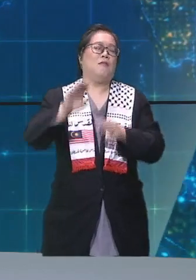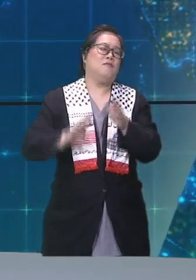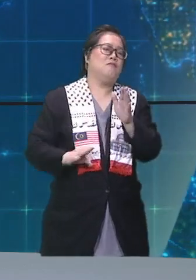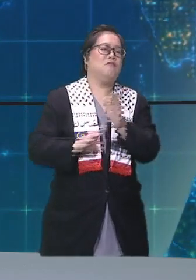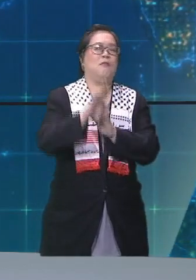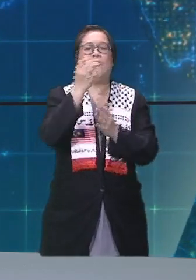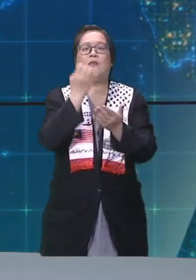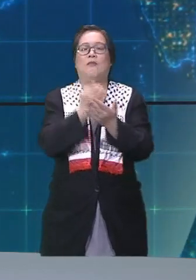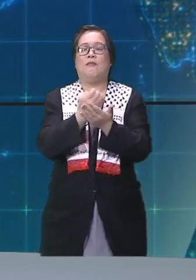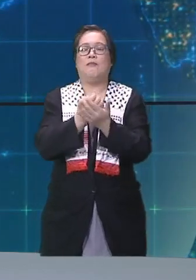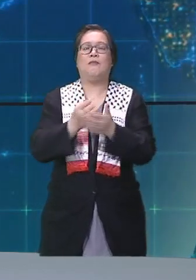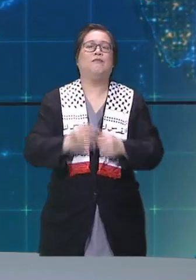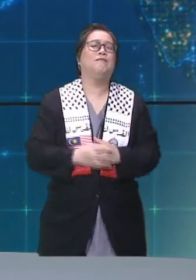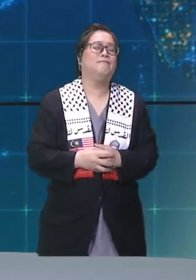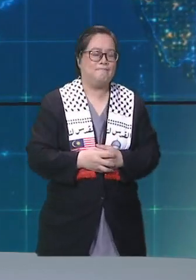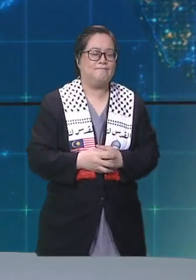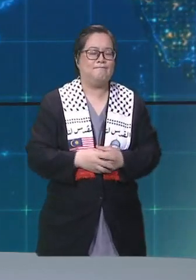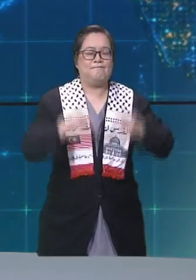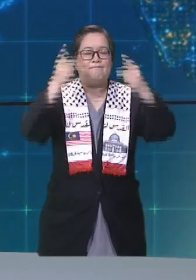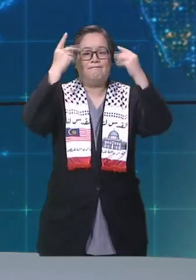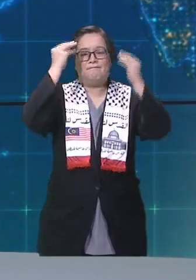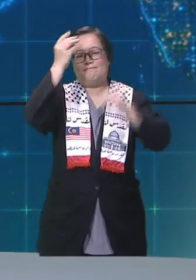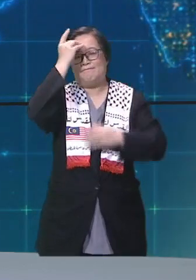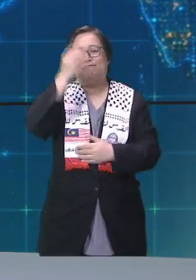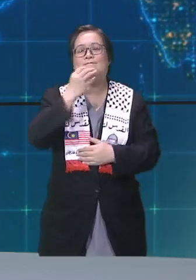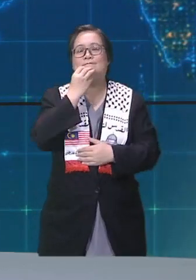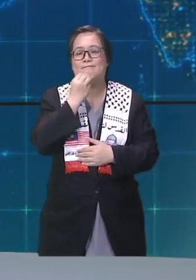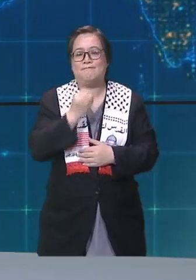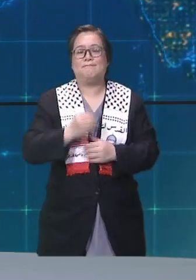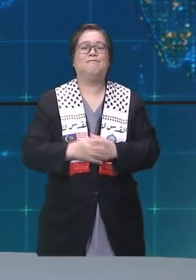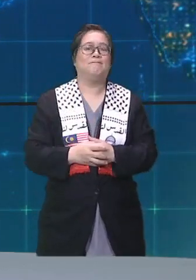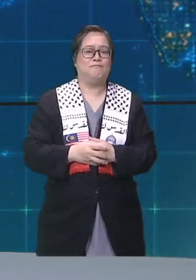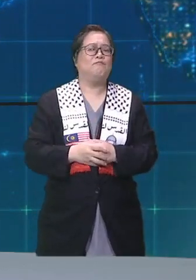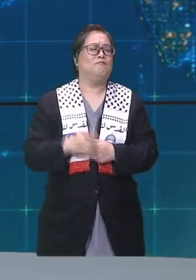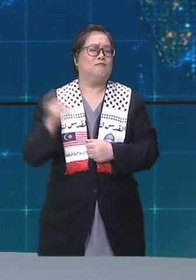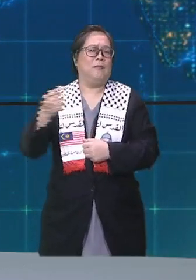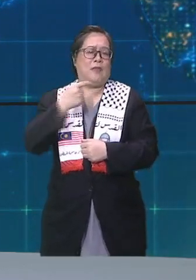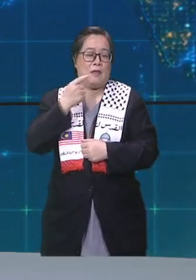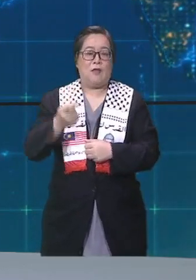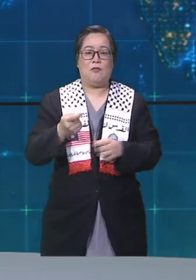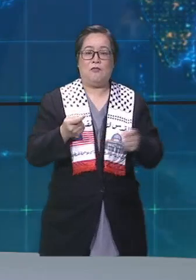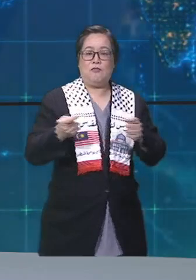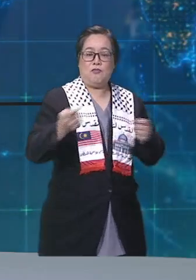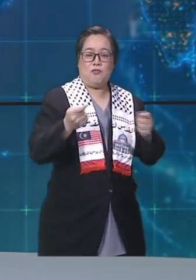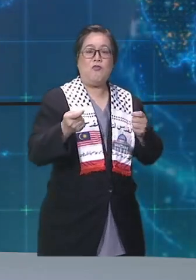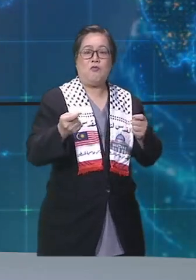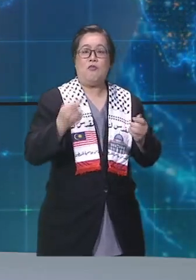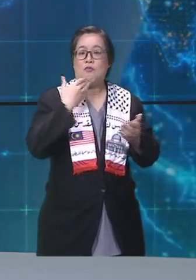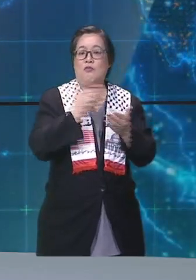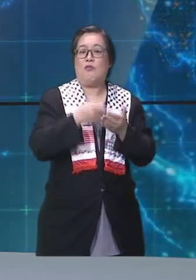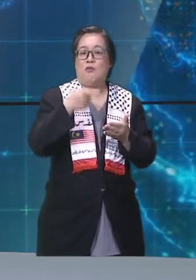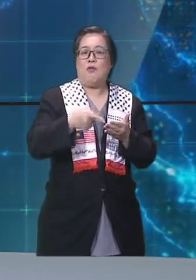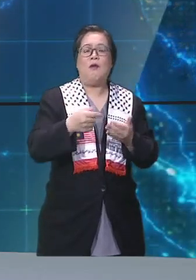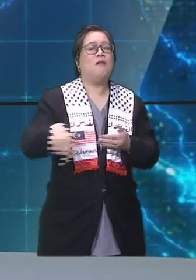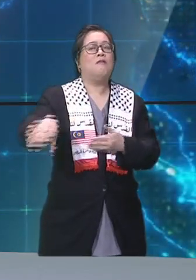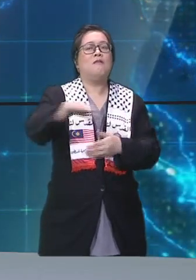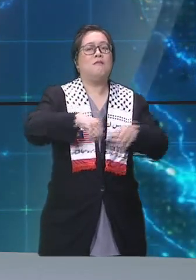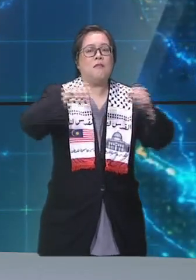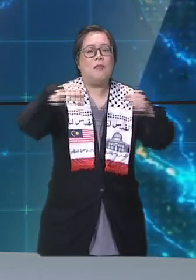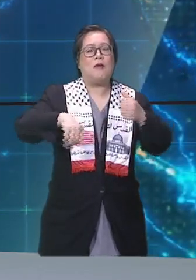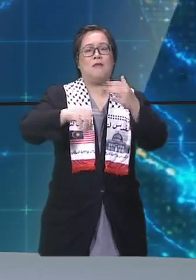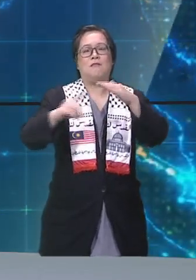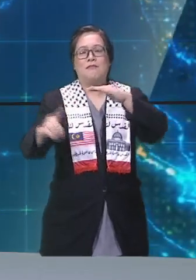rakyat sekaligus memacu ekonomi negara. Perdana Menteri Dato' Seri Anwar Ibrahim berkata, tadbir urus yang baik bukan